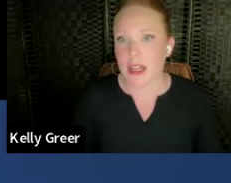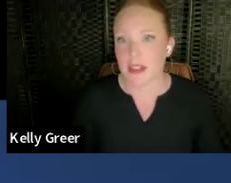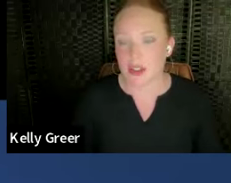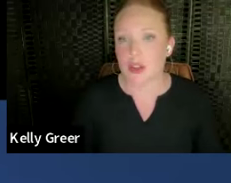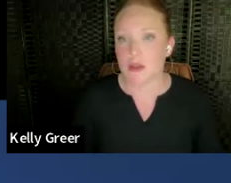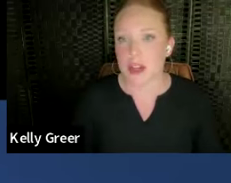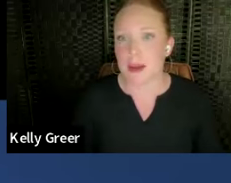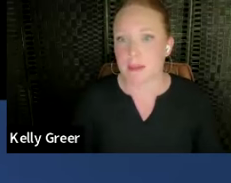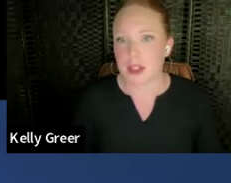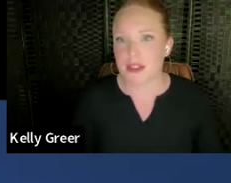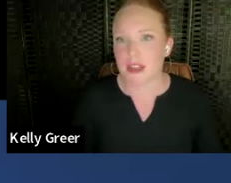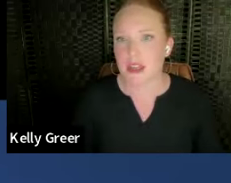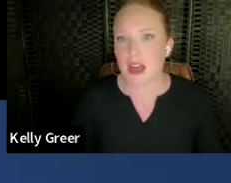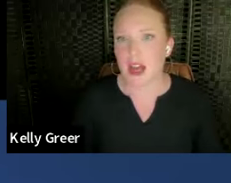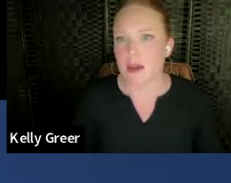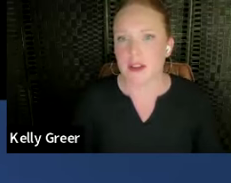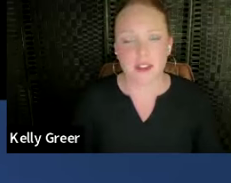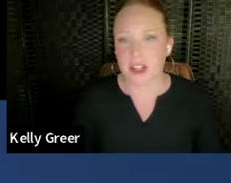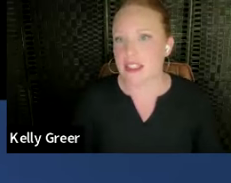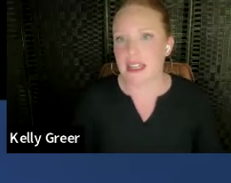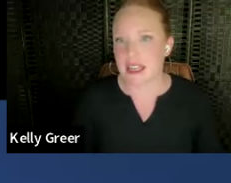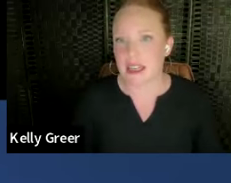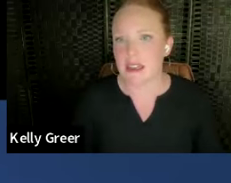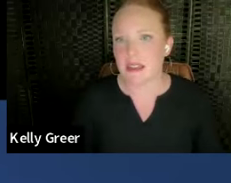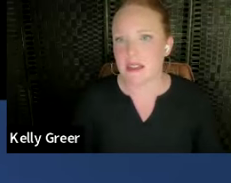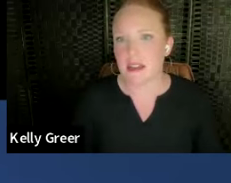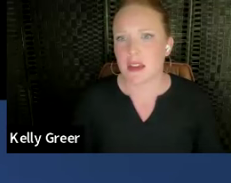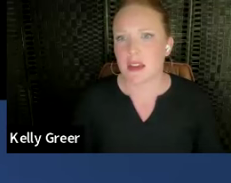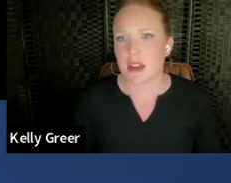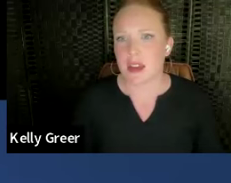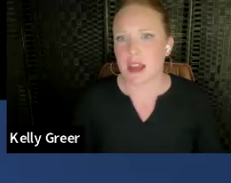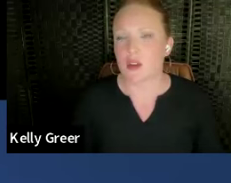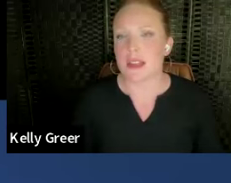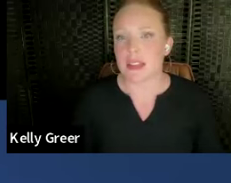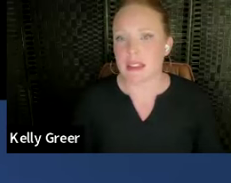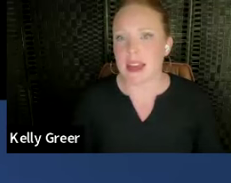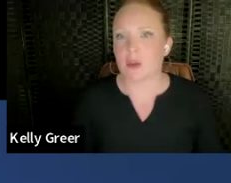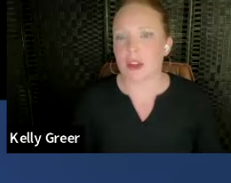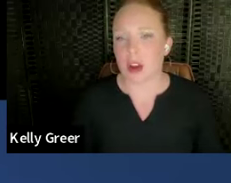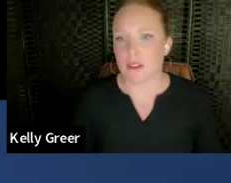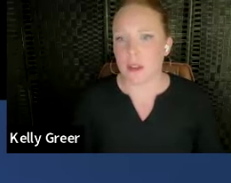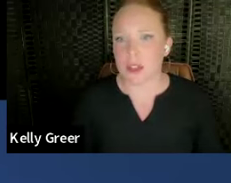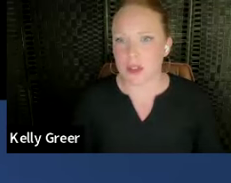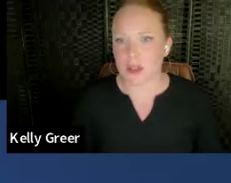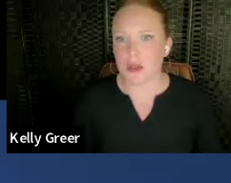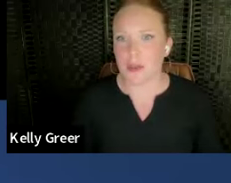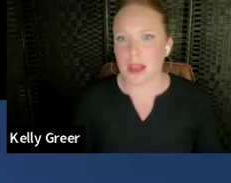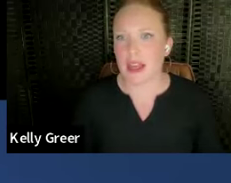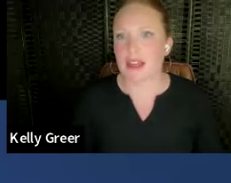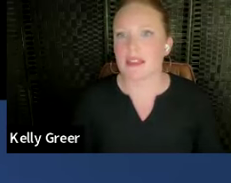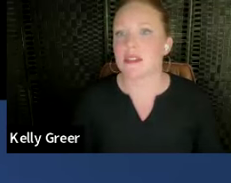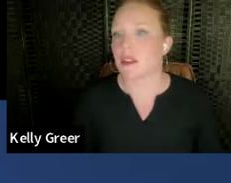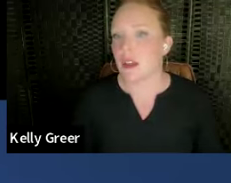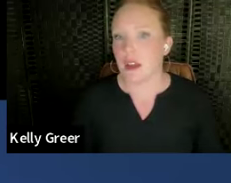provided this training to community members of various identities. And we sat down with our focus